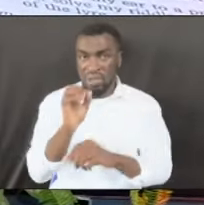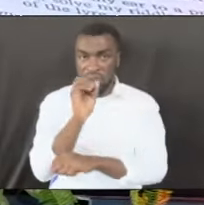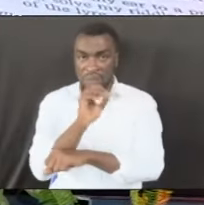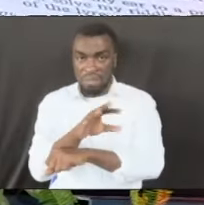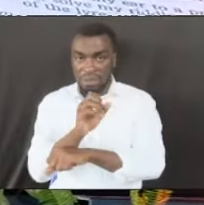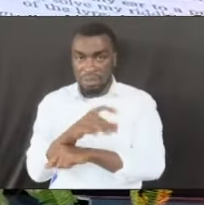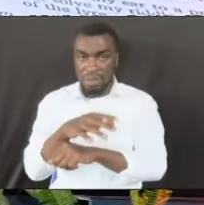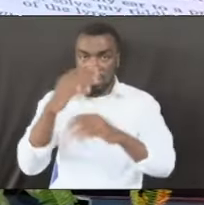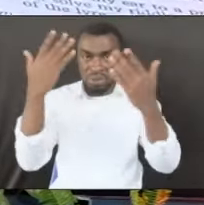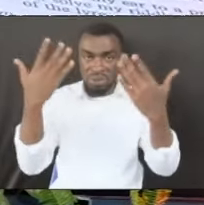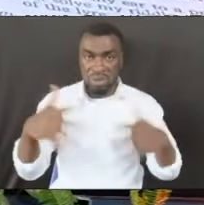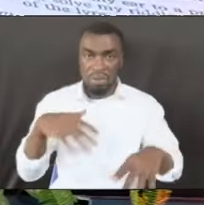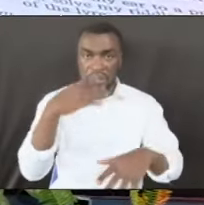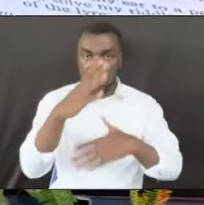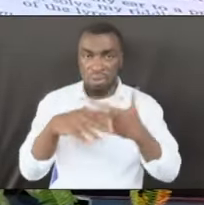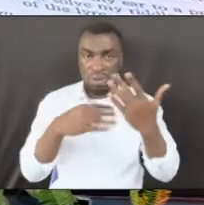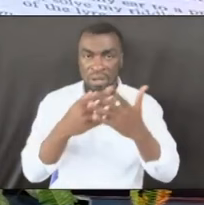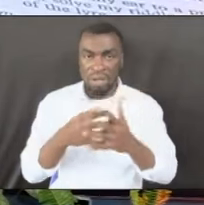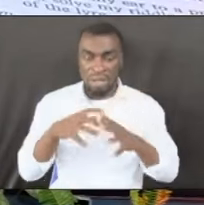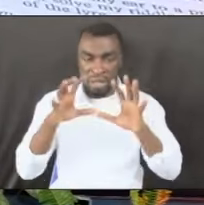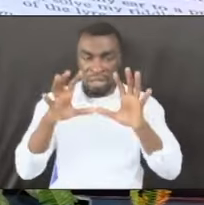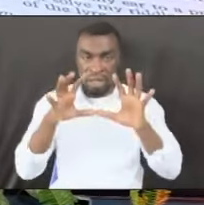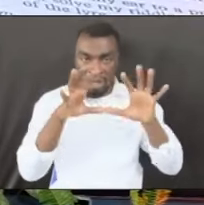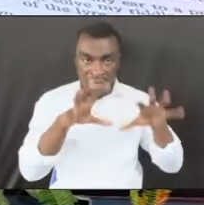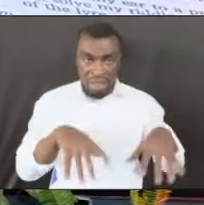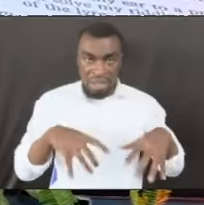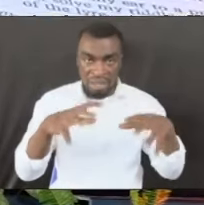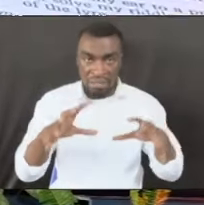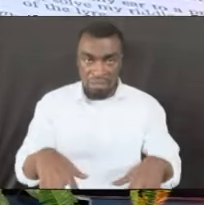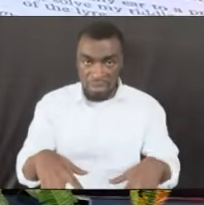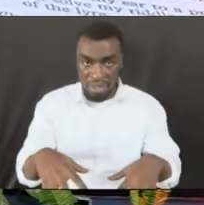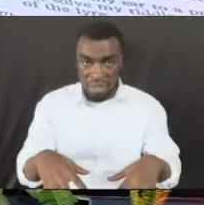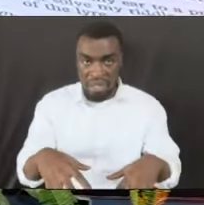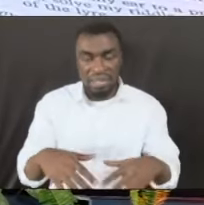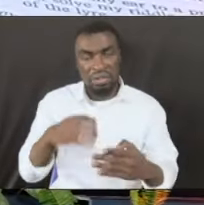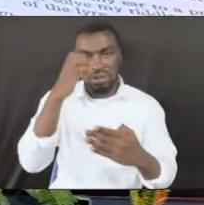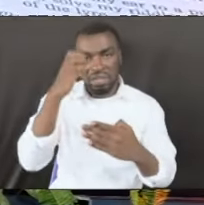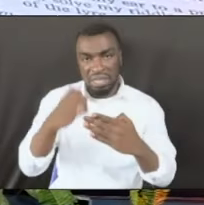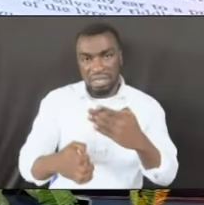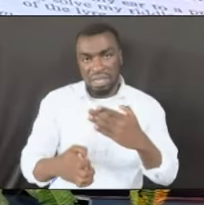all animal products, and that was the end of injections.